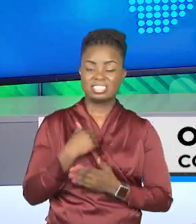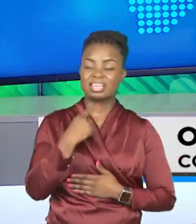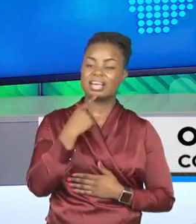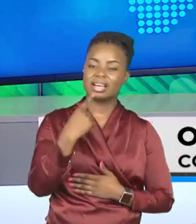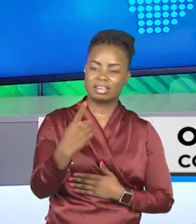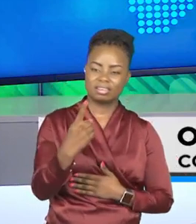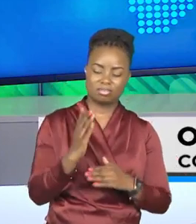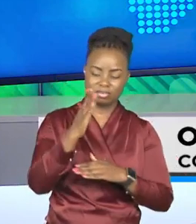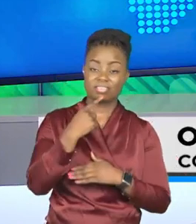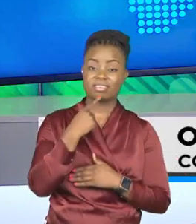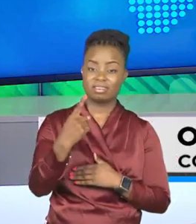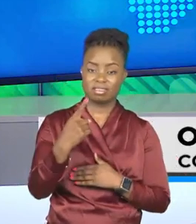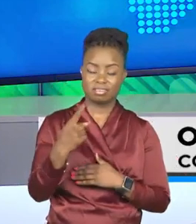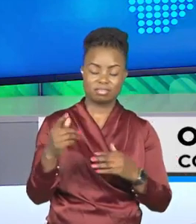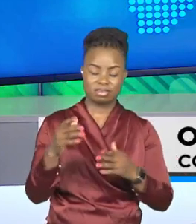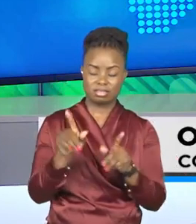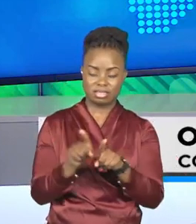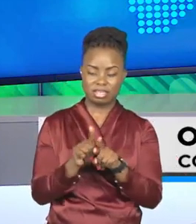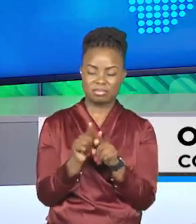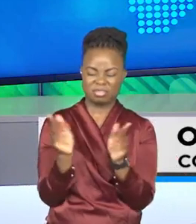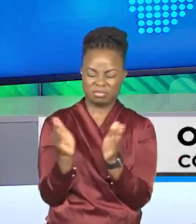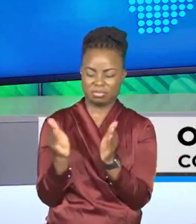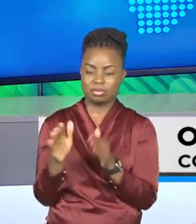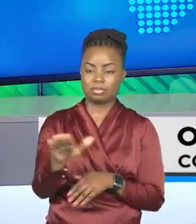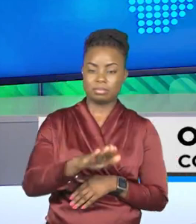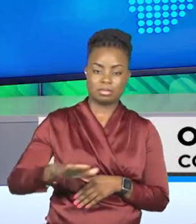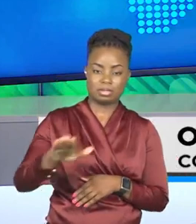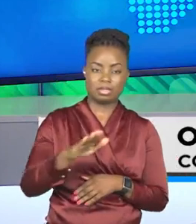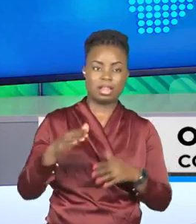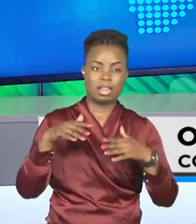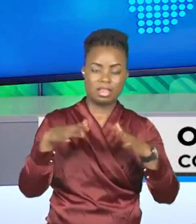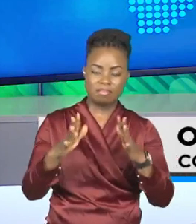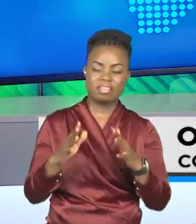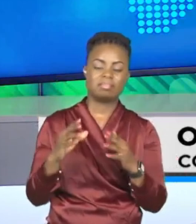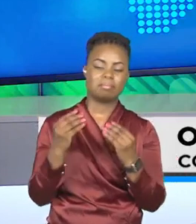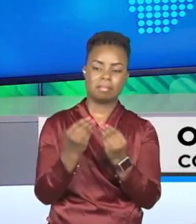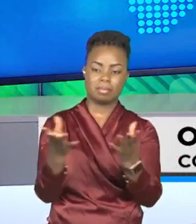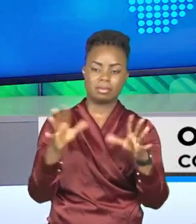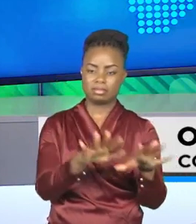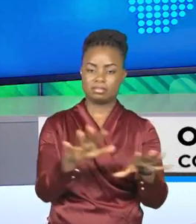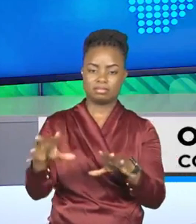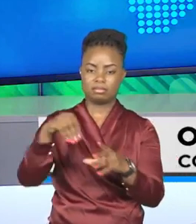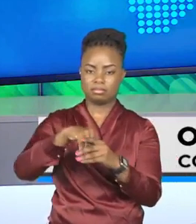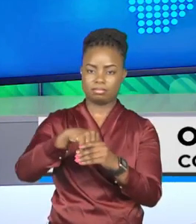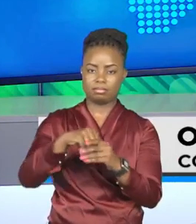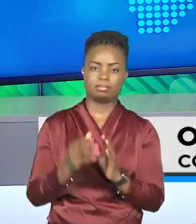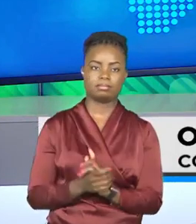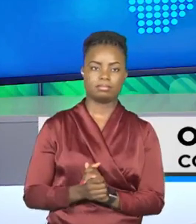passages and confined spaces, living for weeks at a stretch in close quarters 24/7.